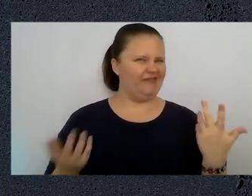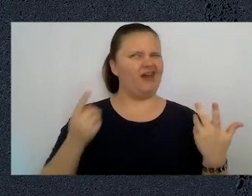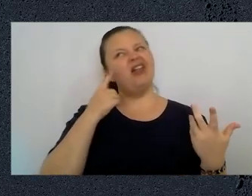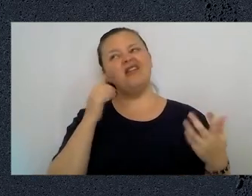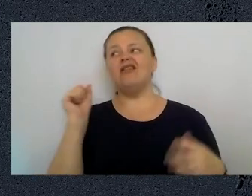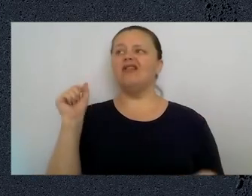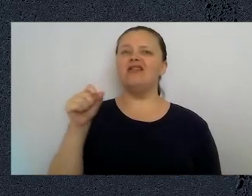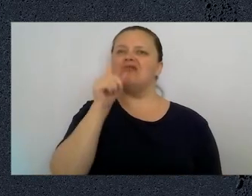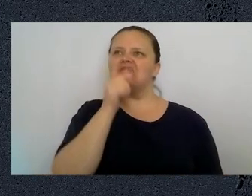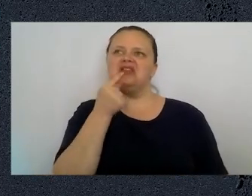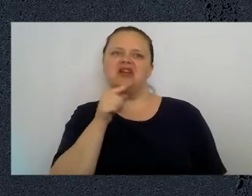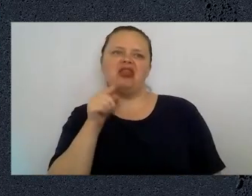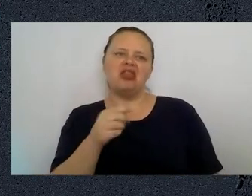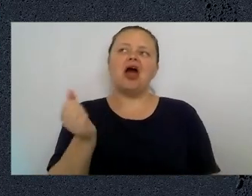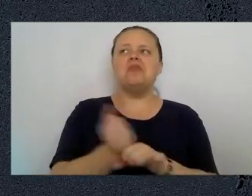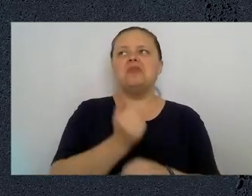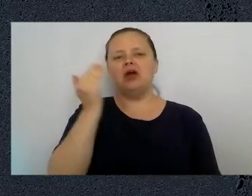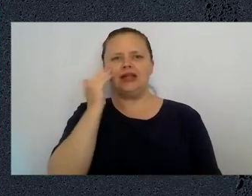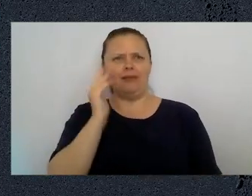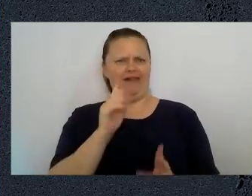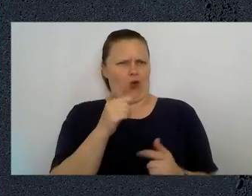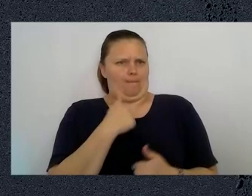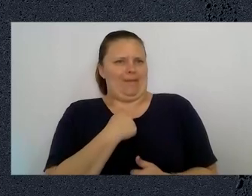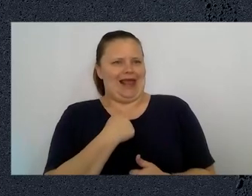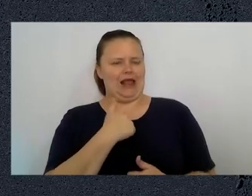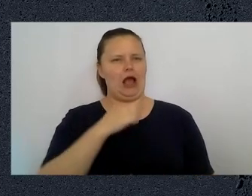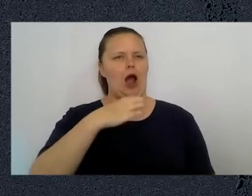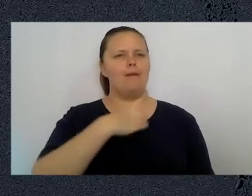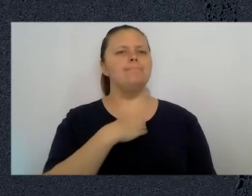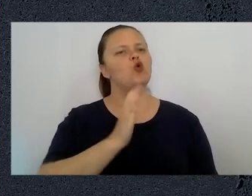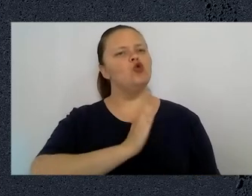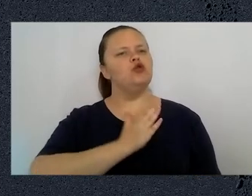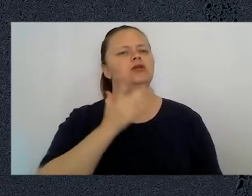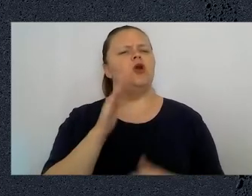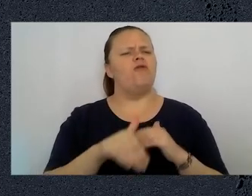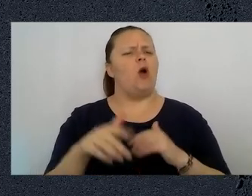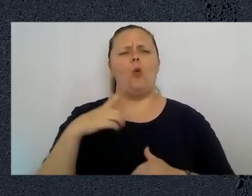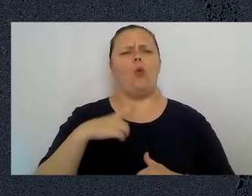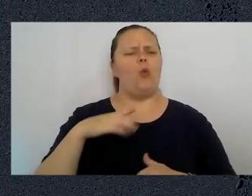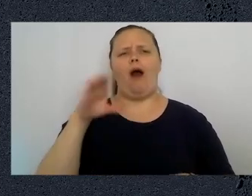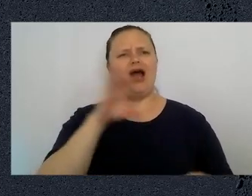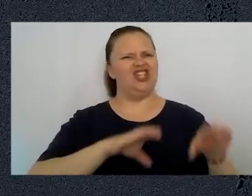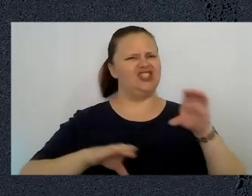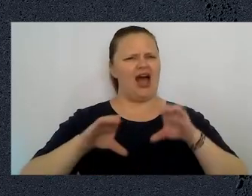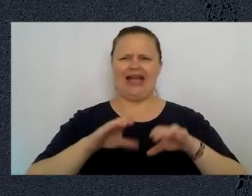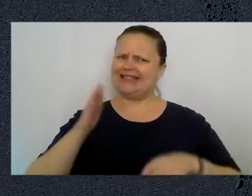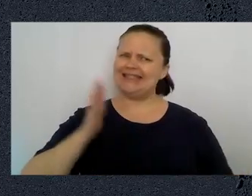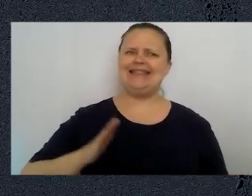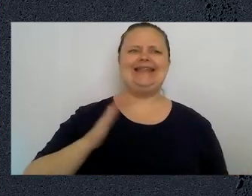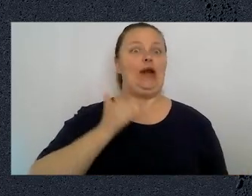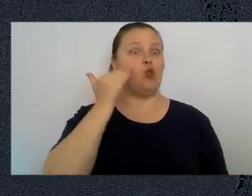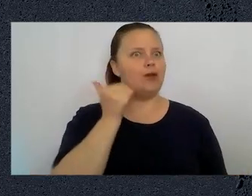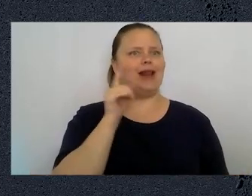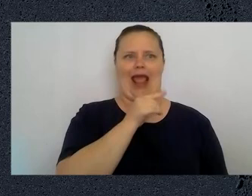to say that, it makes sense, but for me I'm more interested in, well, why does science need women in it and girls in